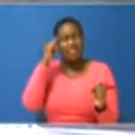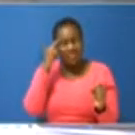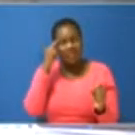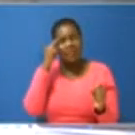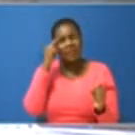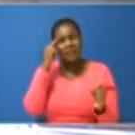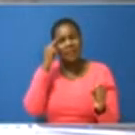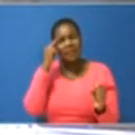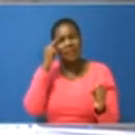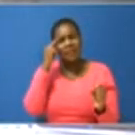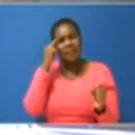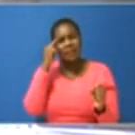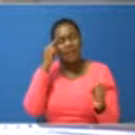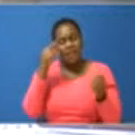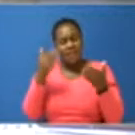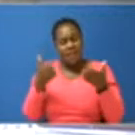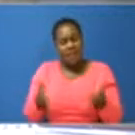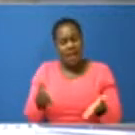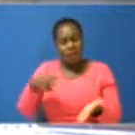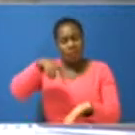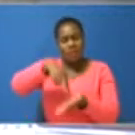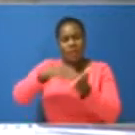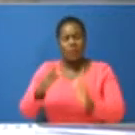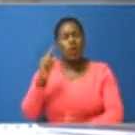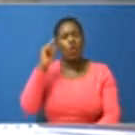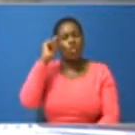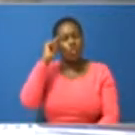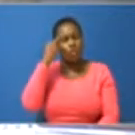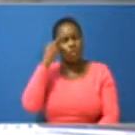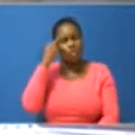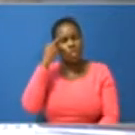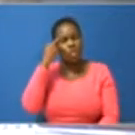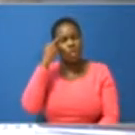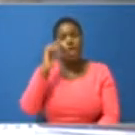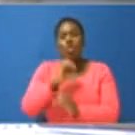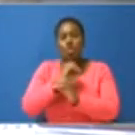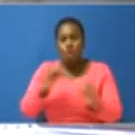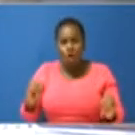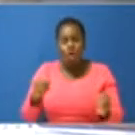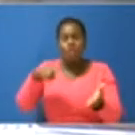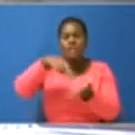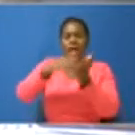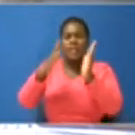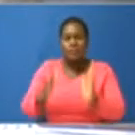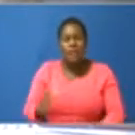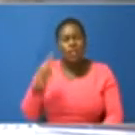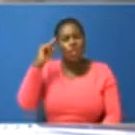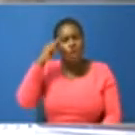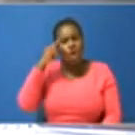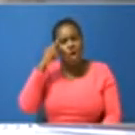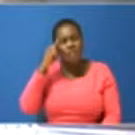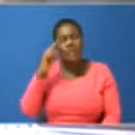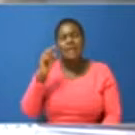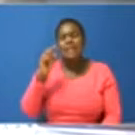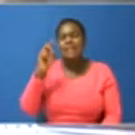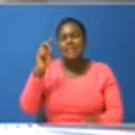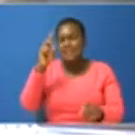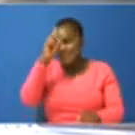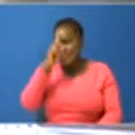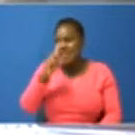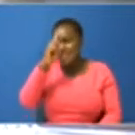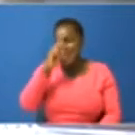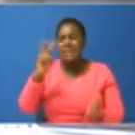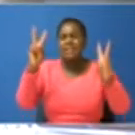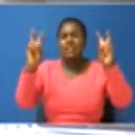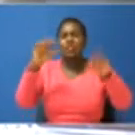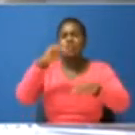um none of the candidates thought about any serious issue affecting this